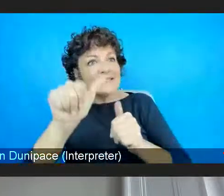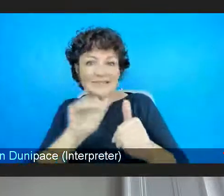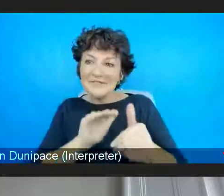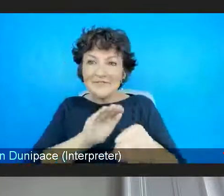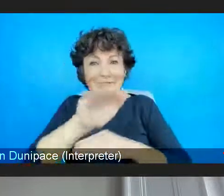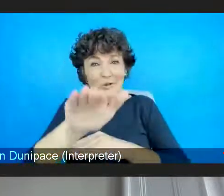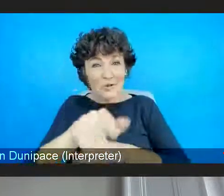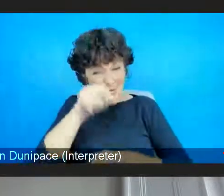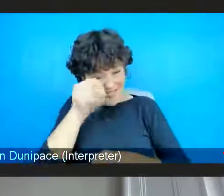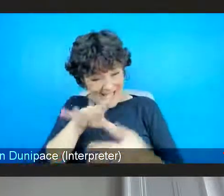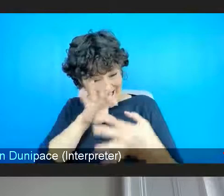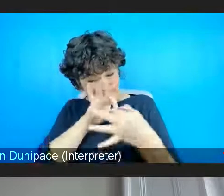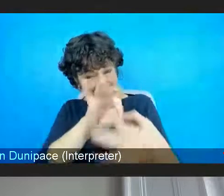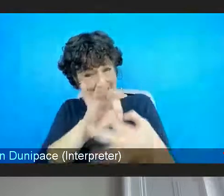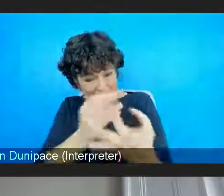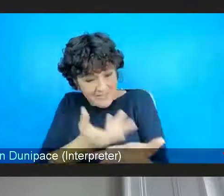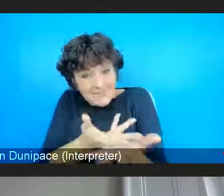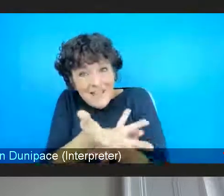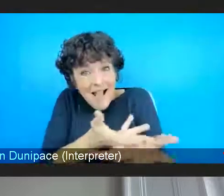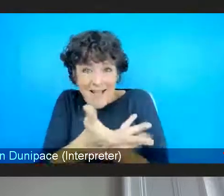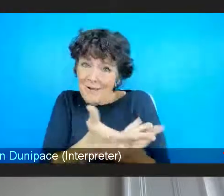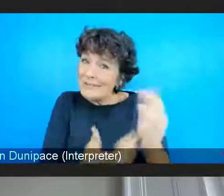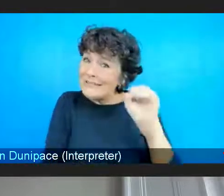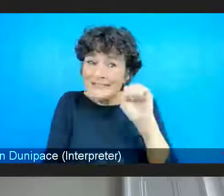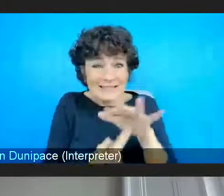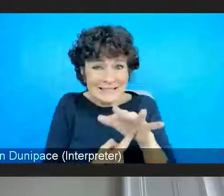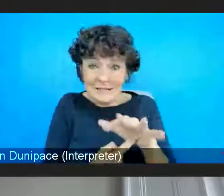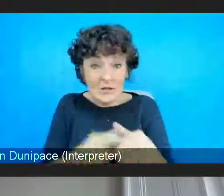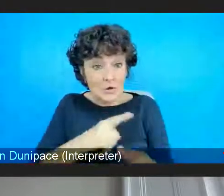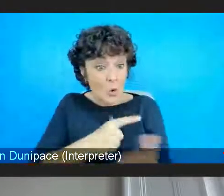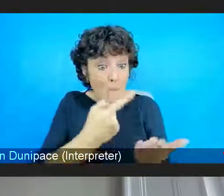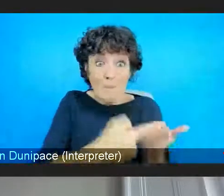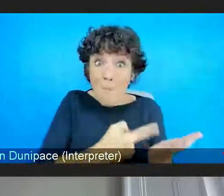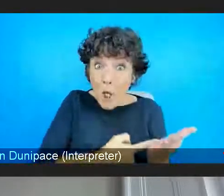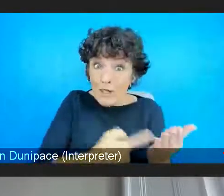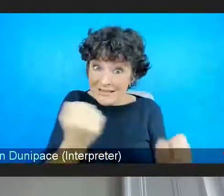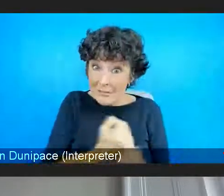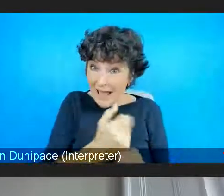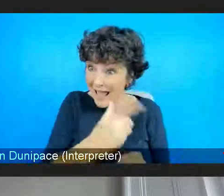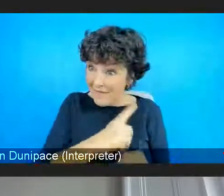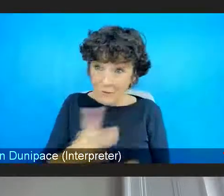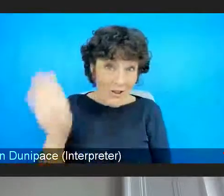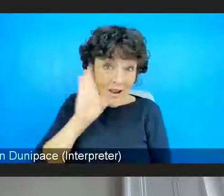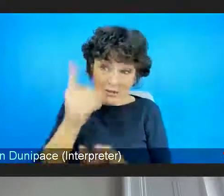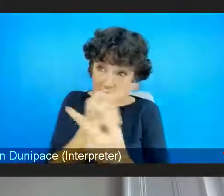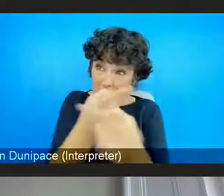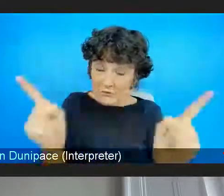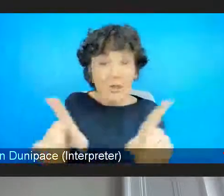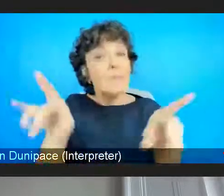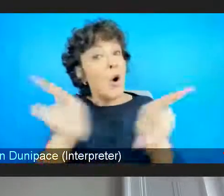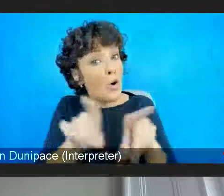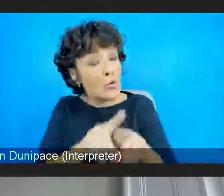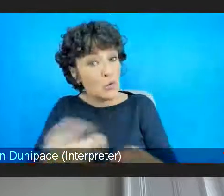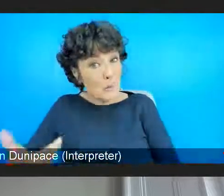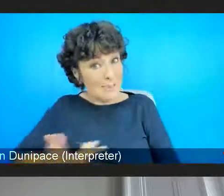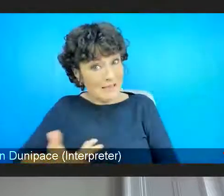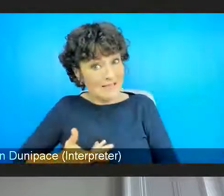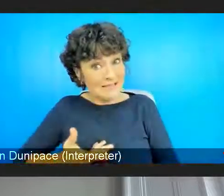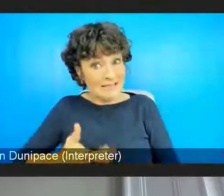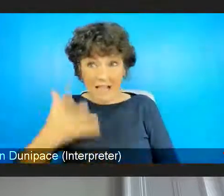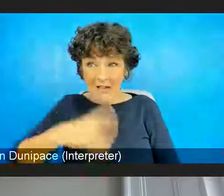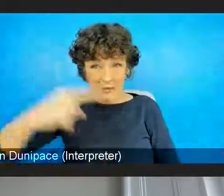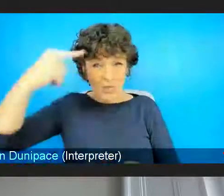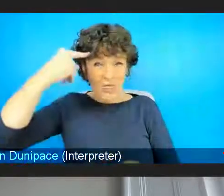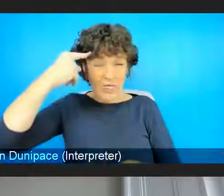is required, efforts from policymakers are required, and then it's the question of businesses to develop those